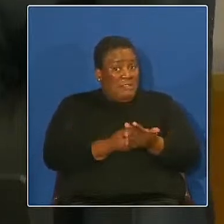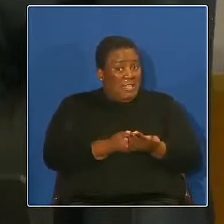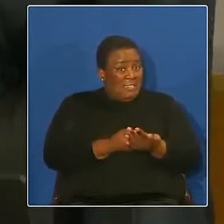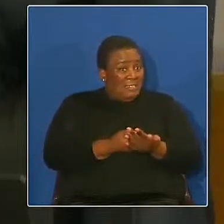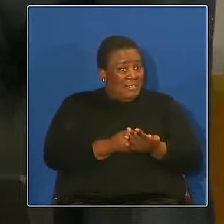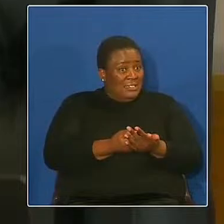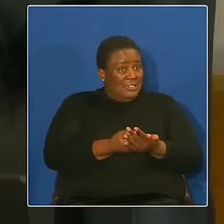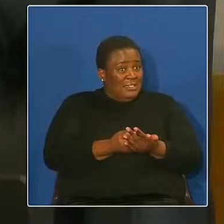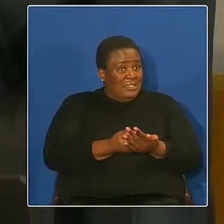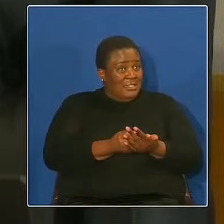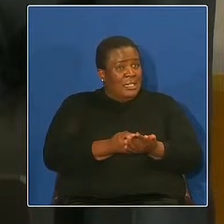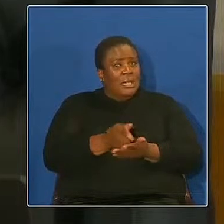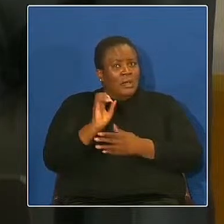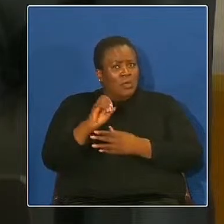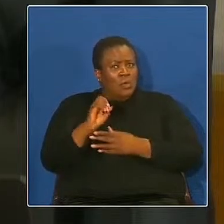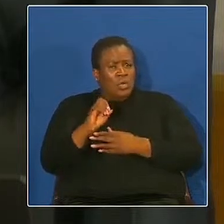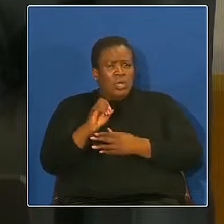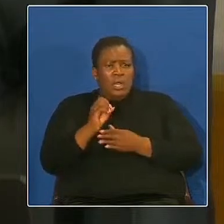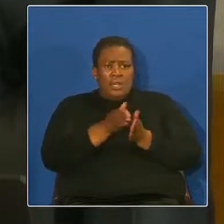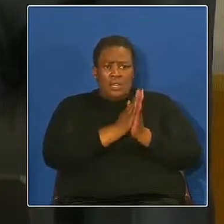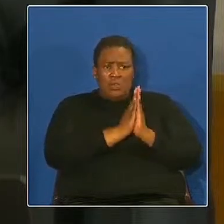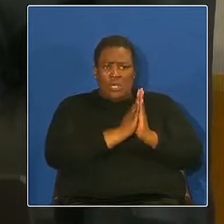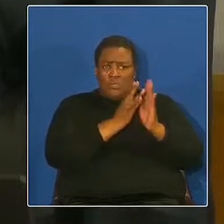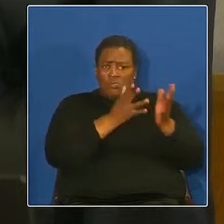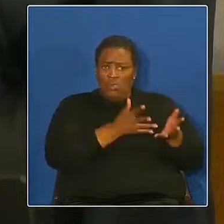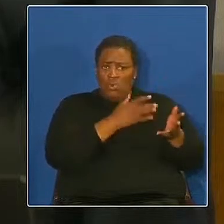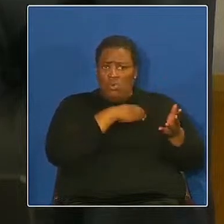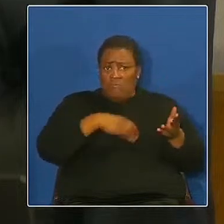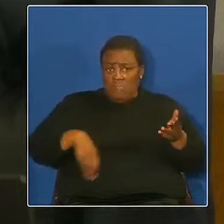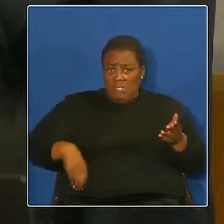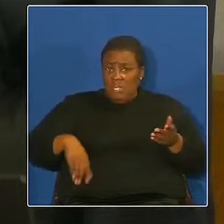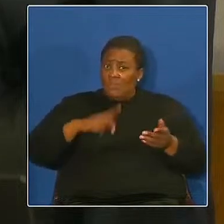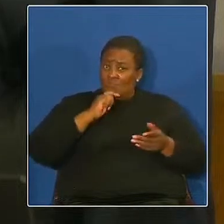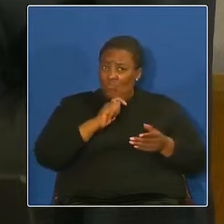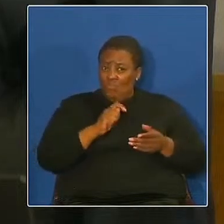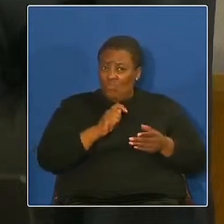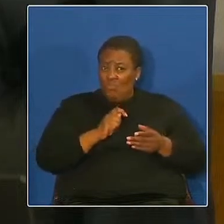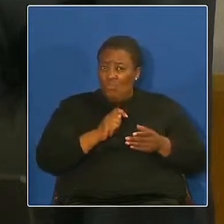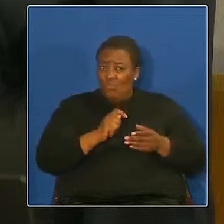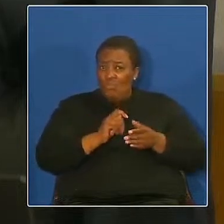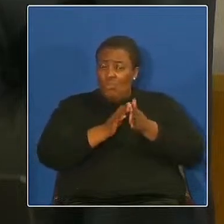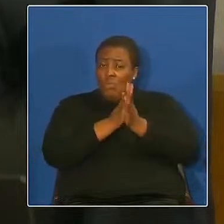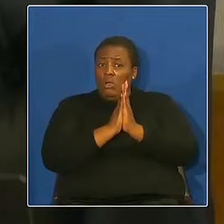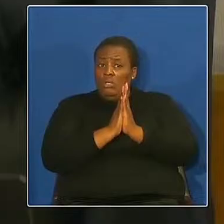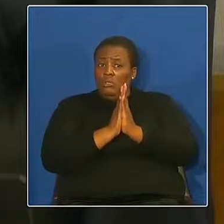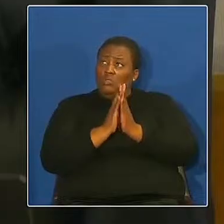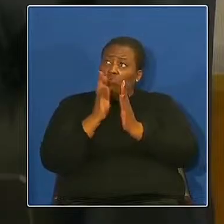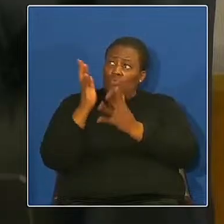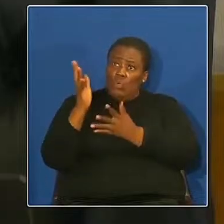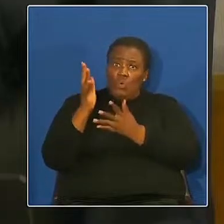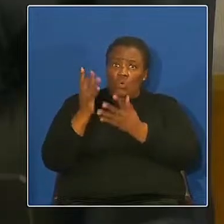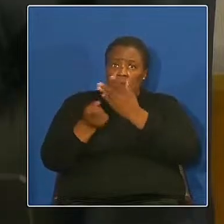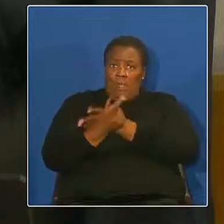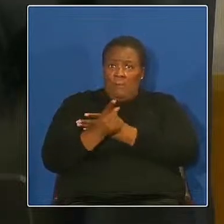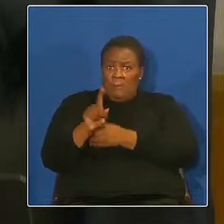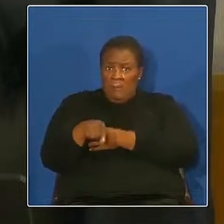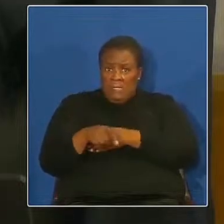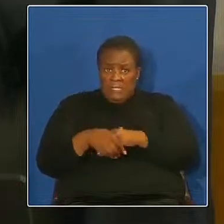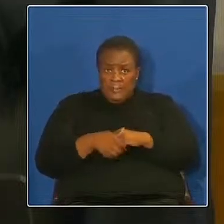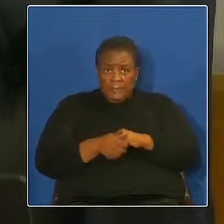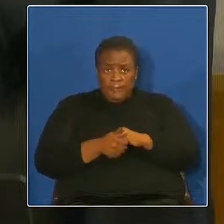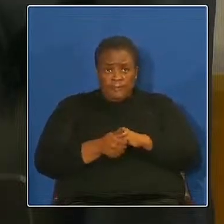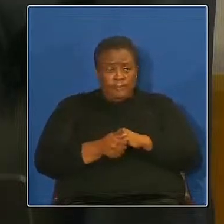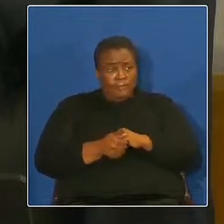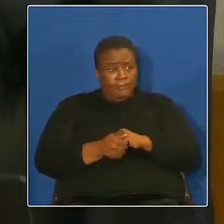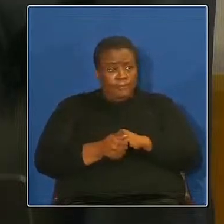such a request from the president and whoever the GNU parties is referred to there for such a probe?